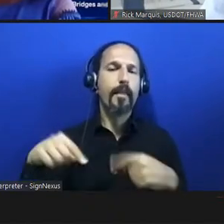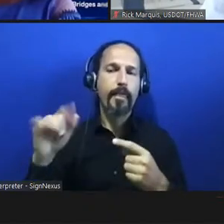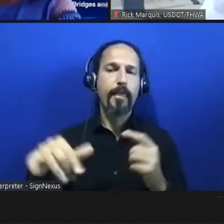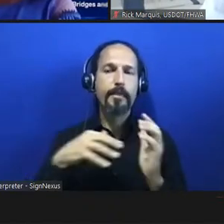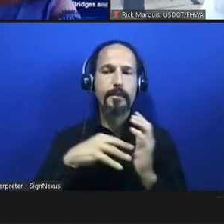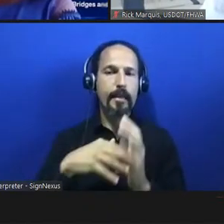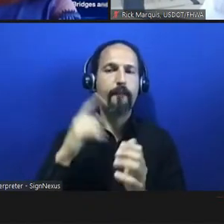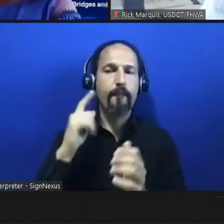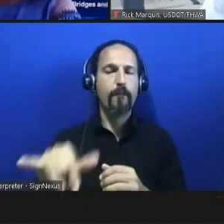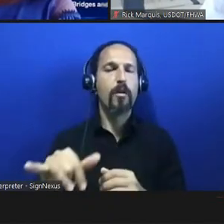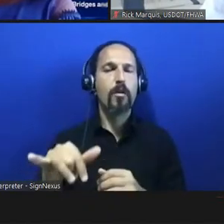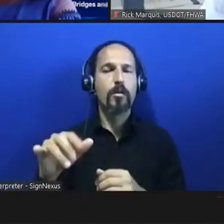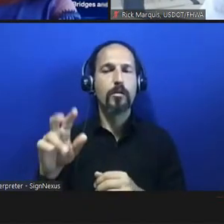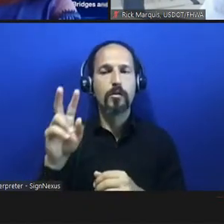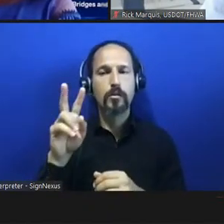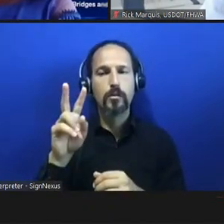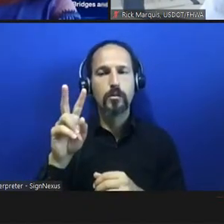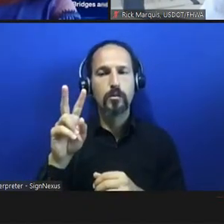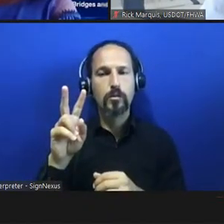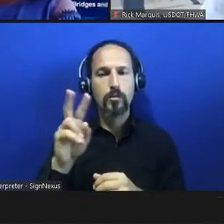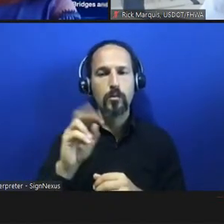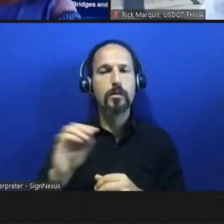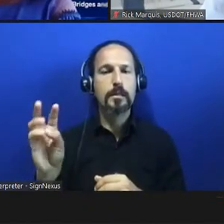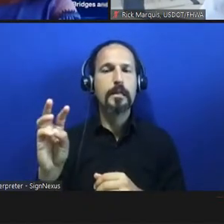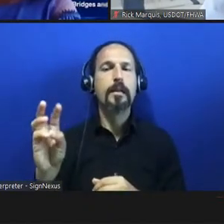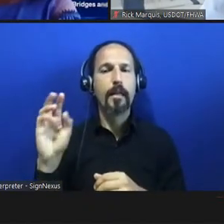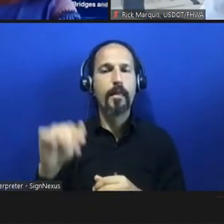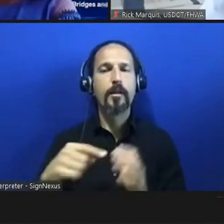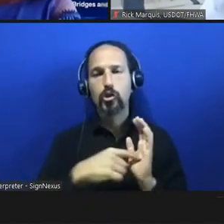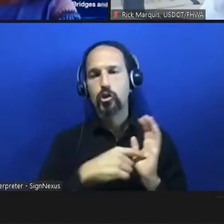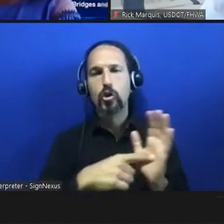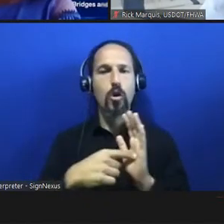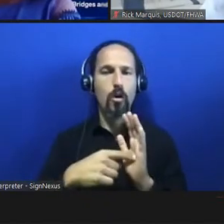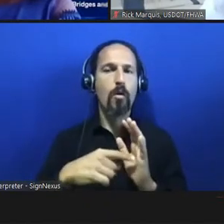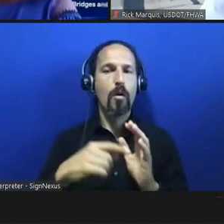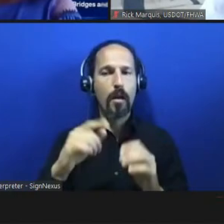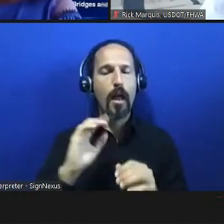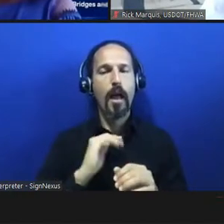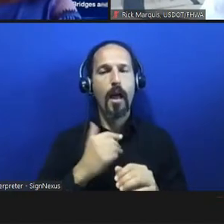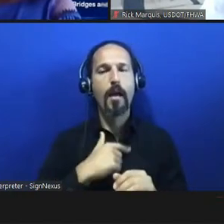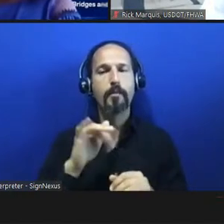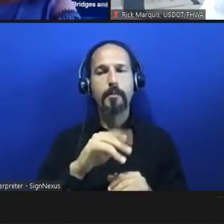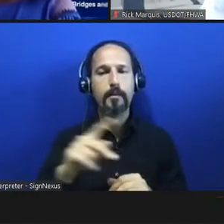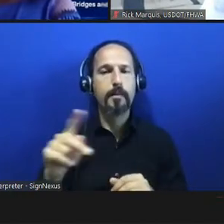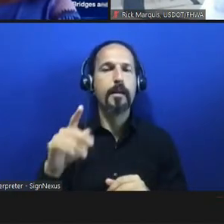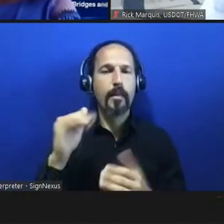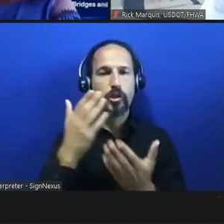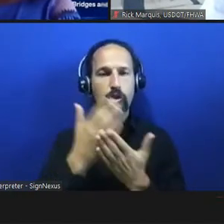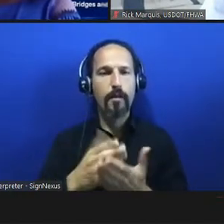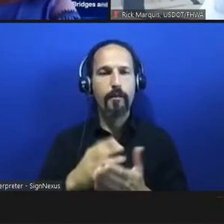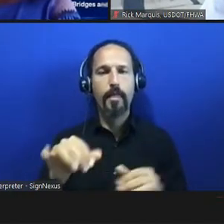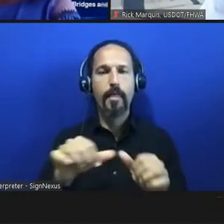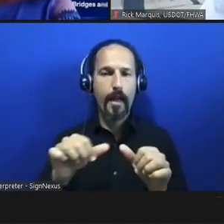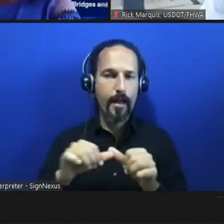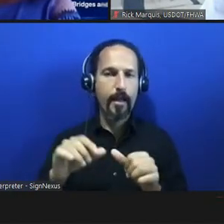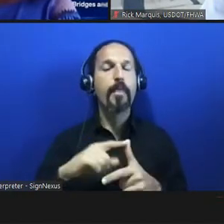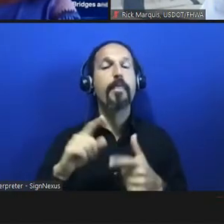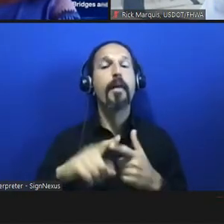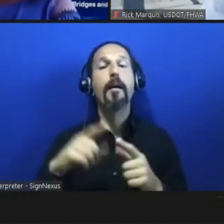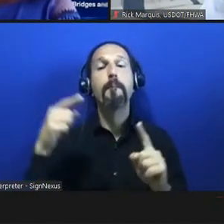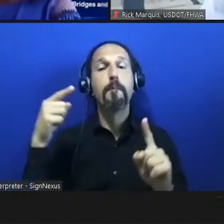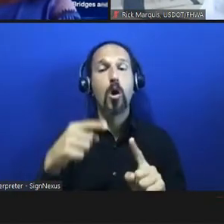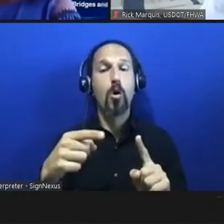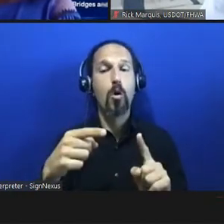finalized in 2006 and and demonstrated unequivocally that RPP was justified in the area and the main point